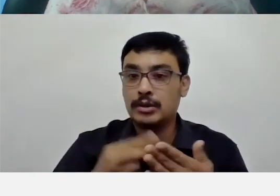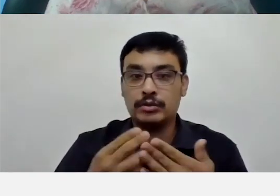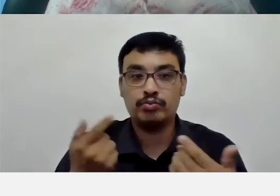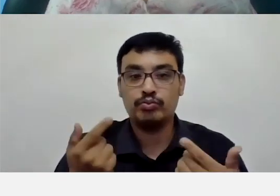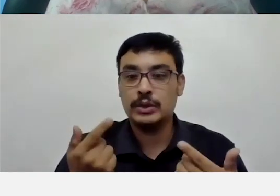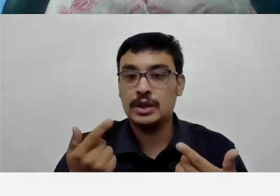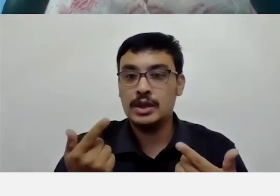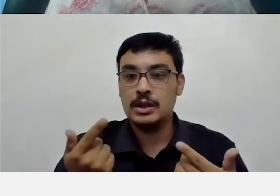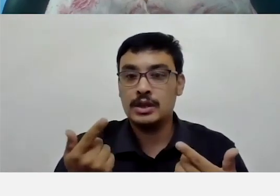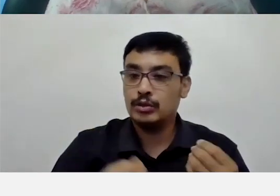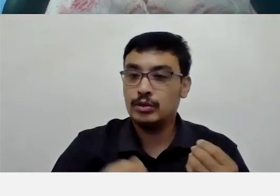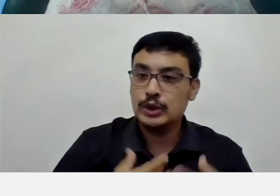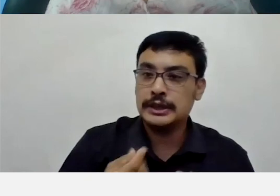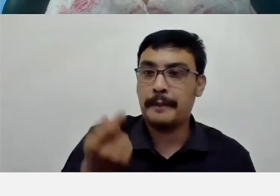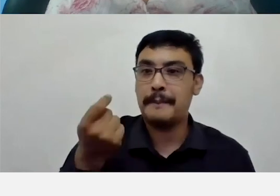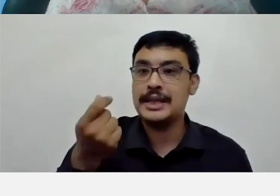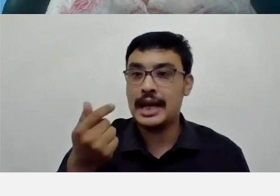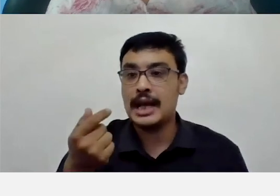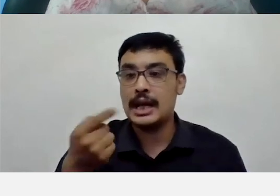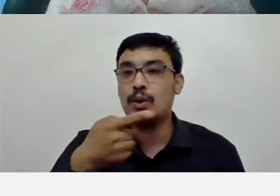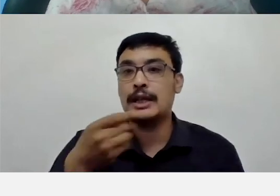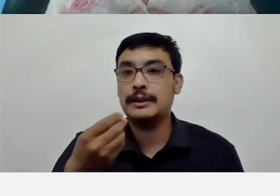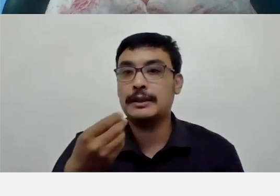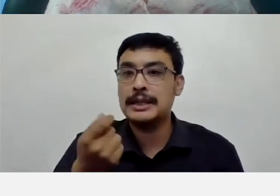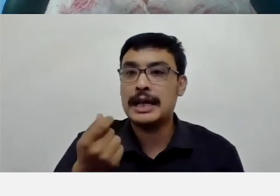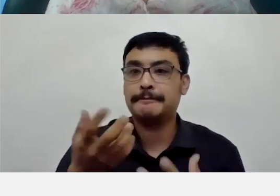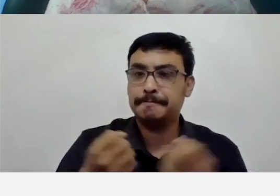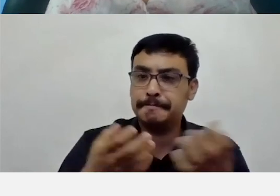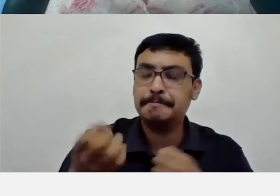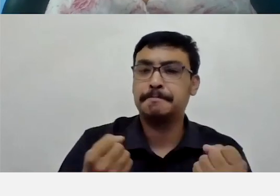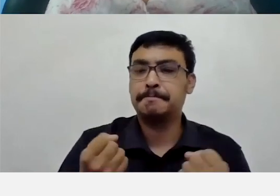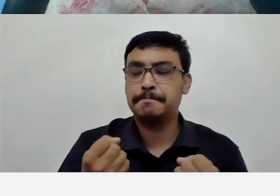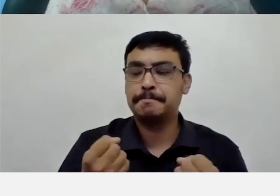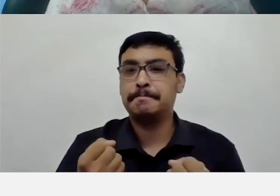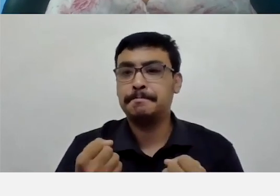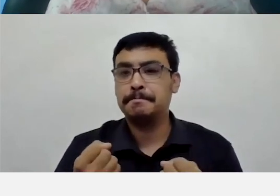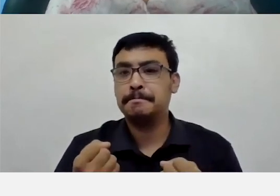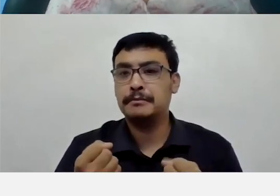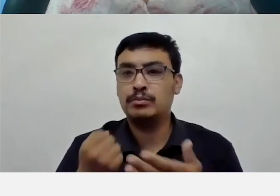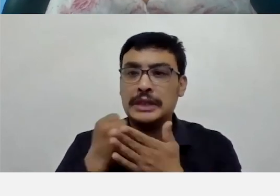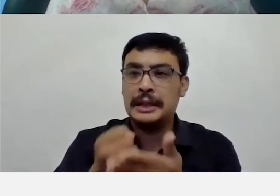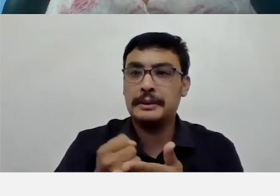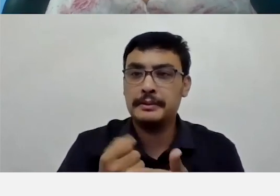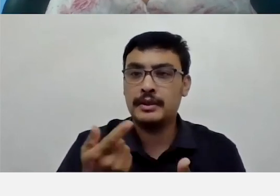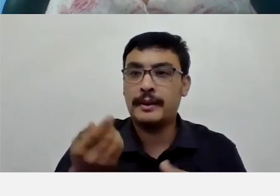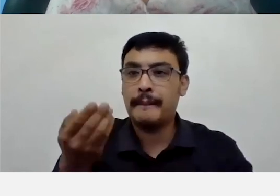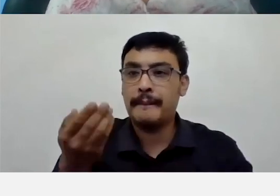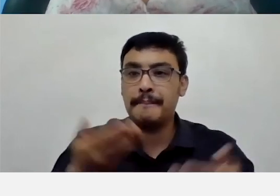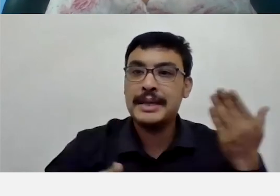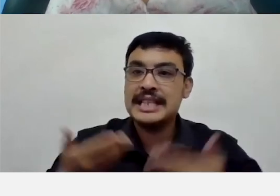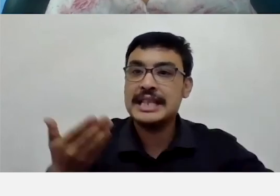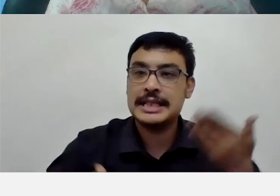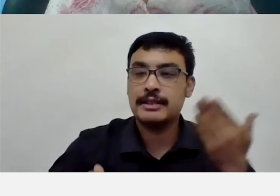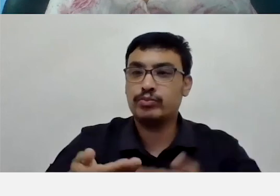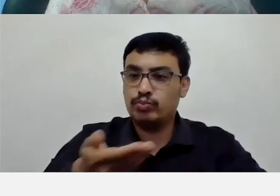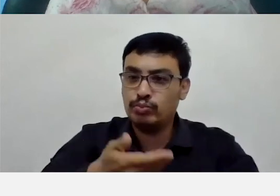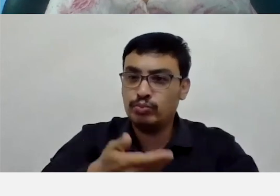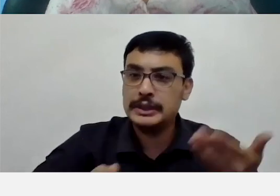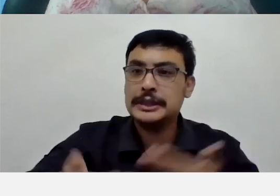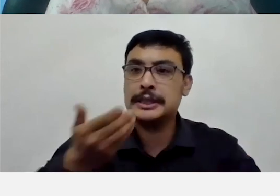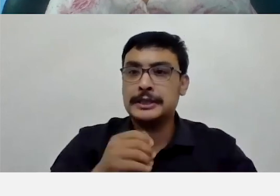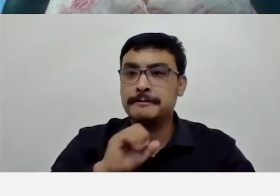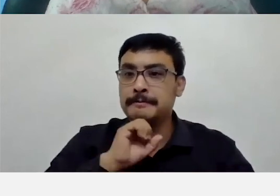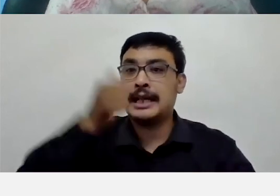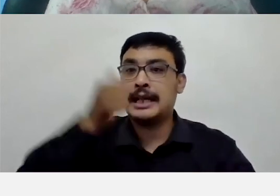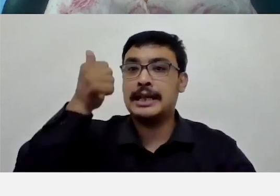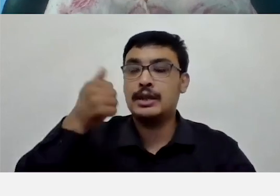god of merchant, which who help in the long lasting of business, for the sustainable of the business to the